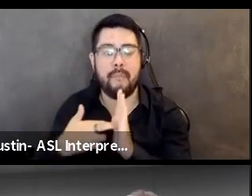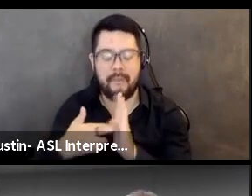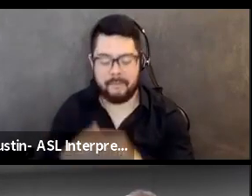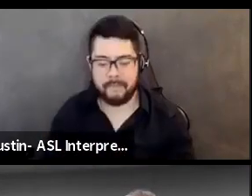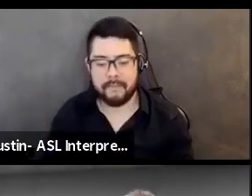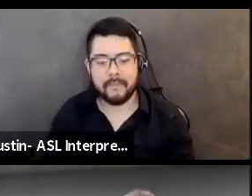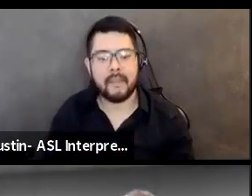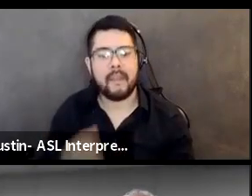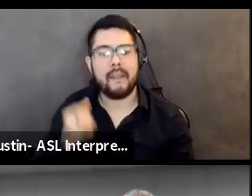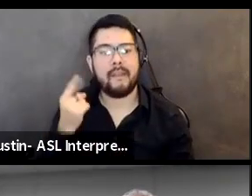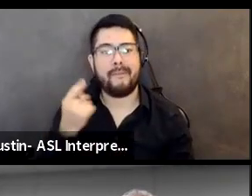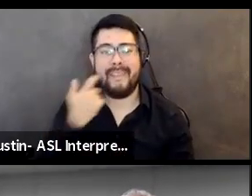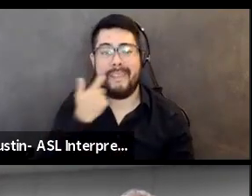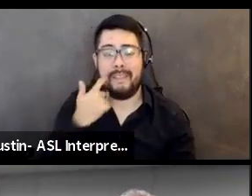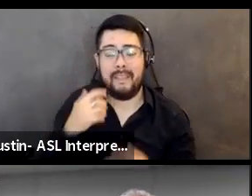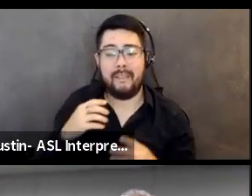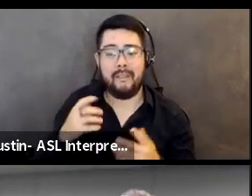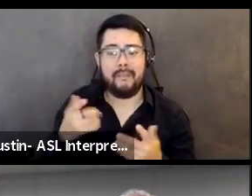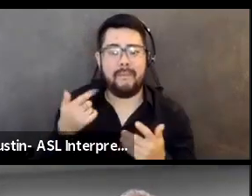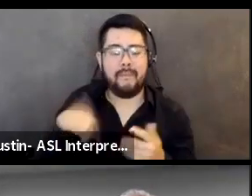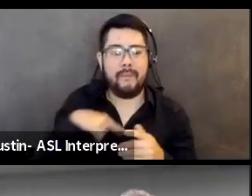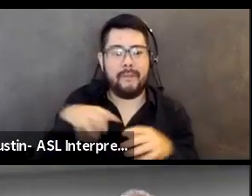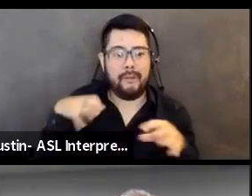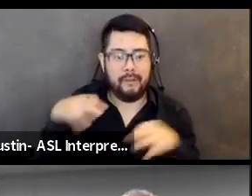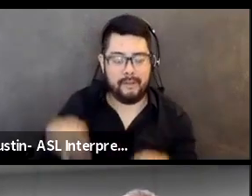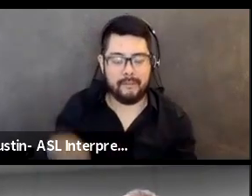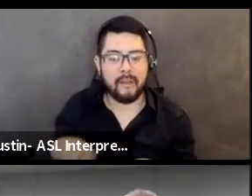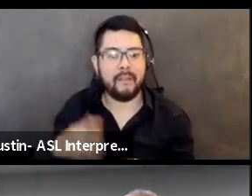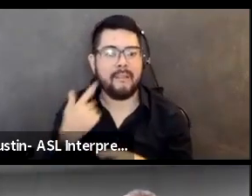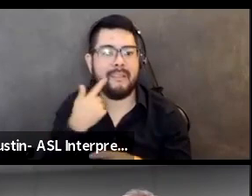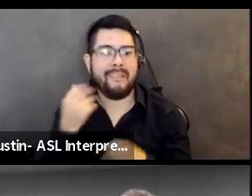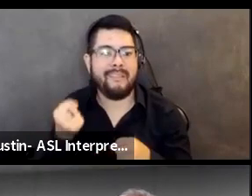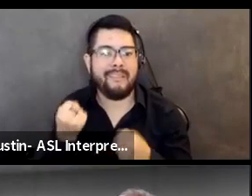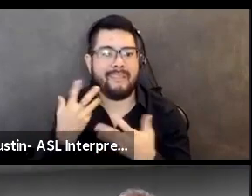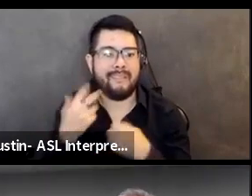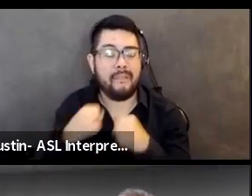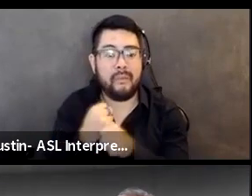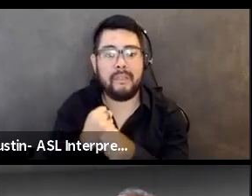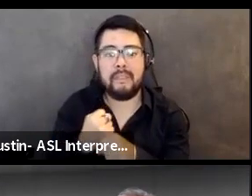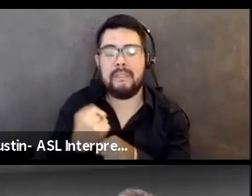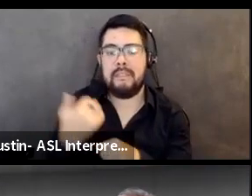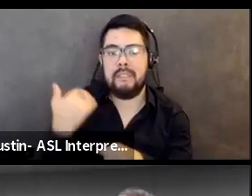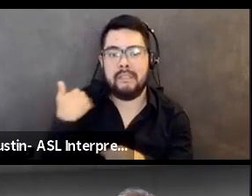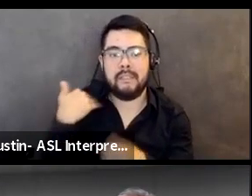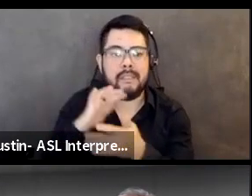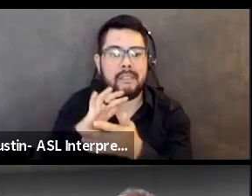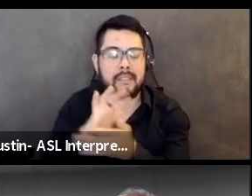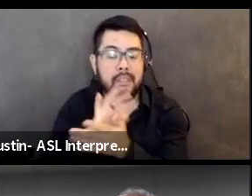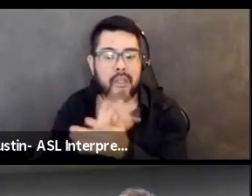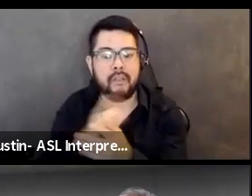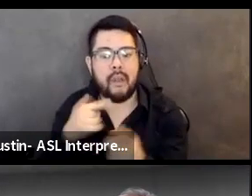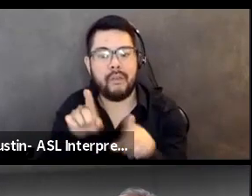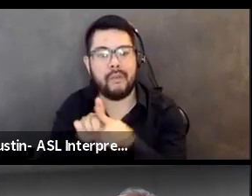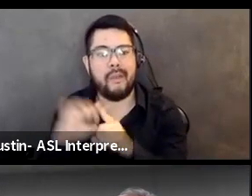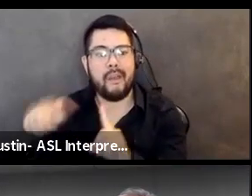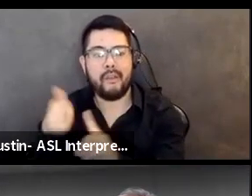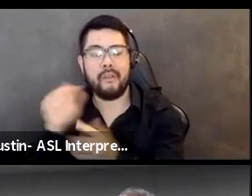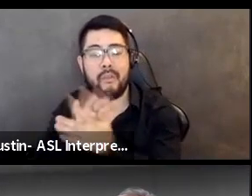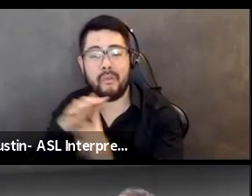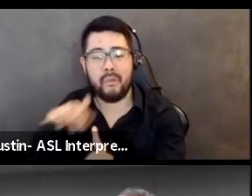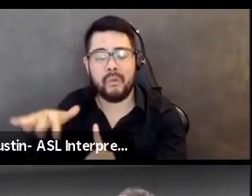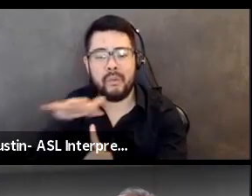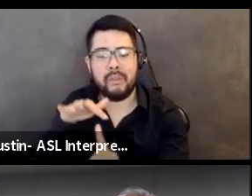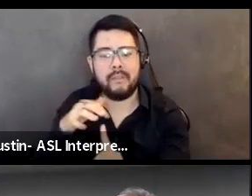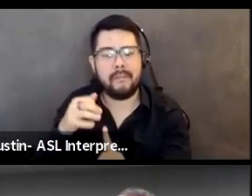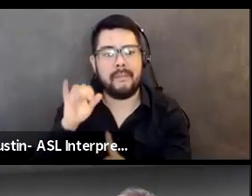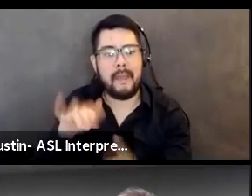as you've heard the following trends we're seeing over the last several years in saganesh a nearby neighborhood explains why saganesh elementary